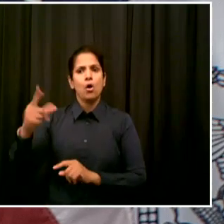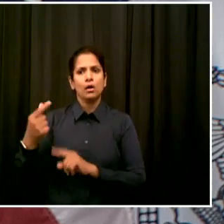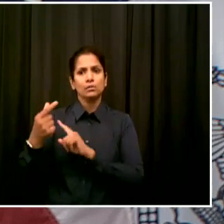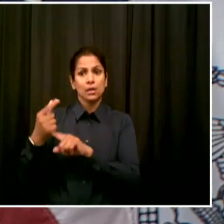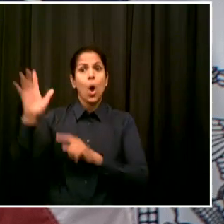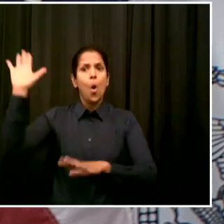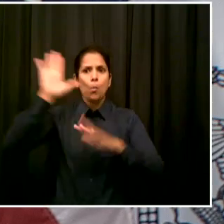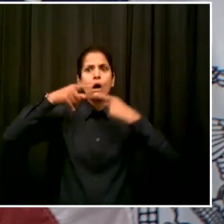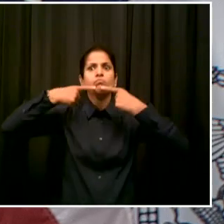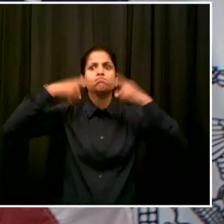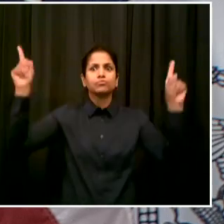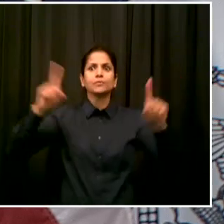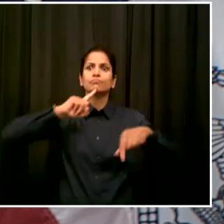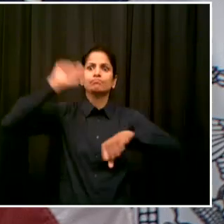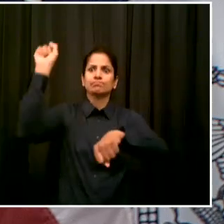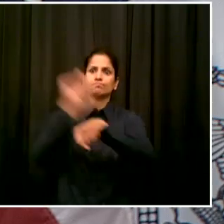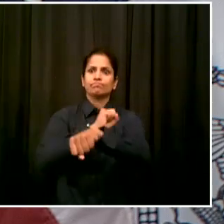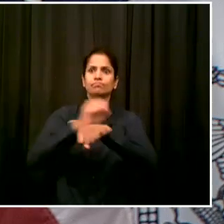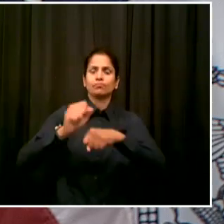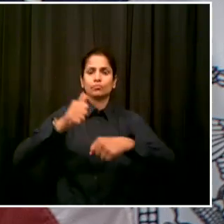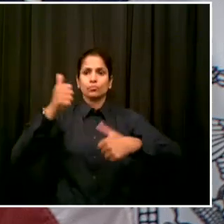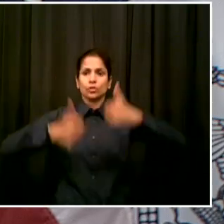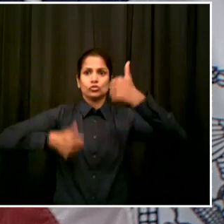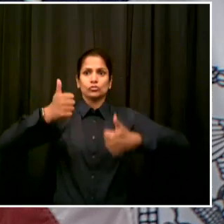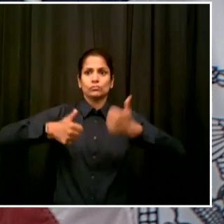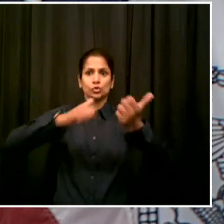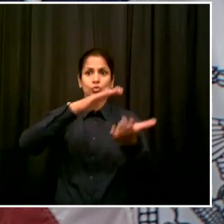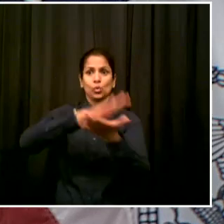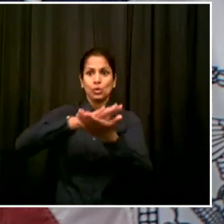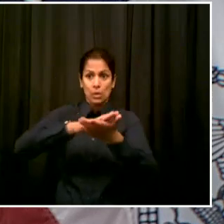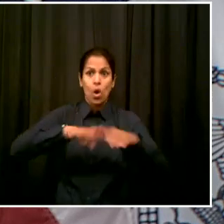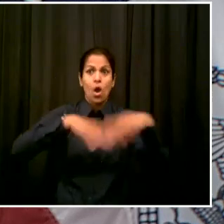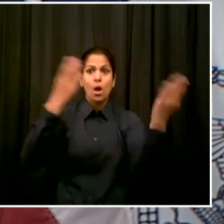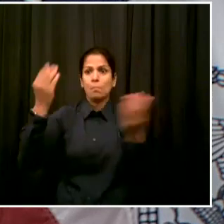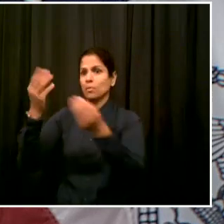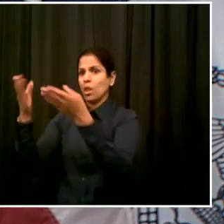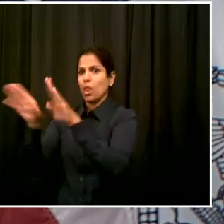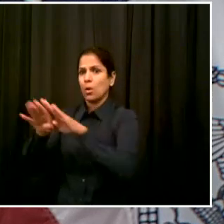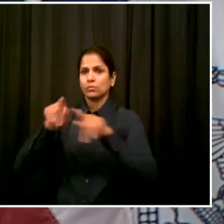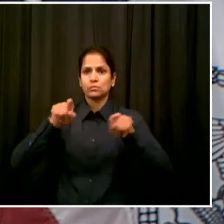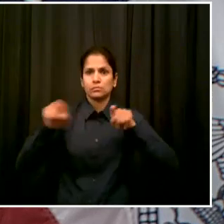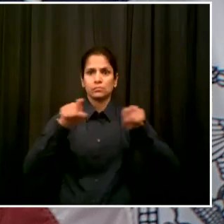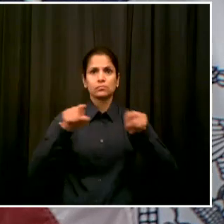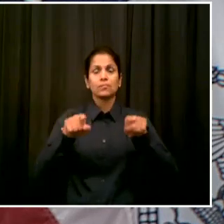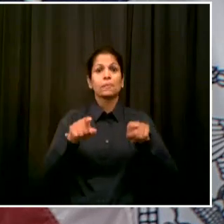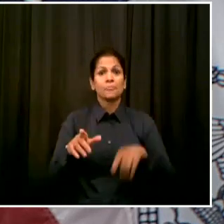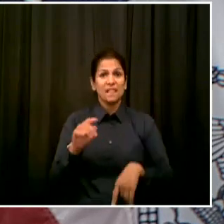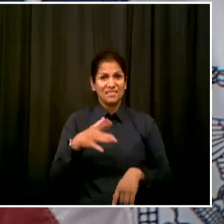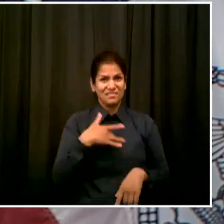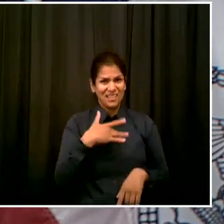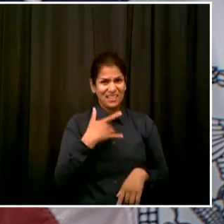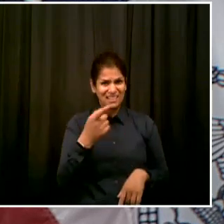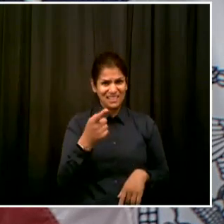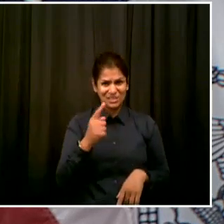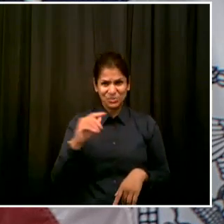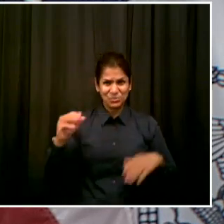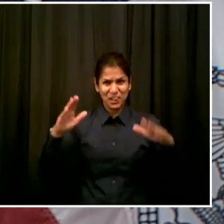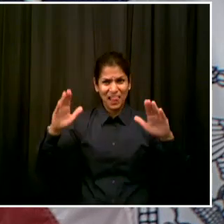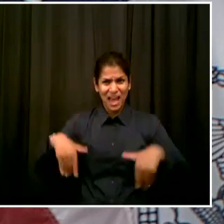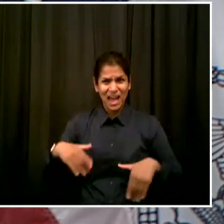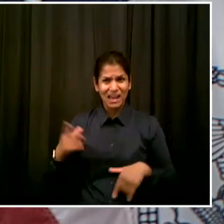of Education surveyed got survey results from 400,000 parents saying we need school